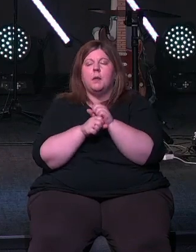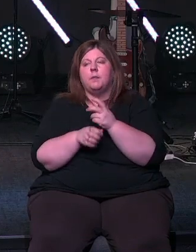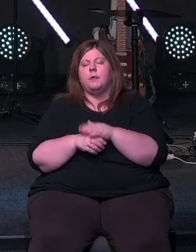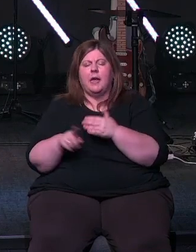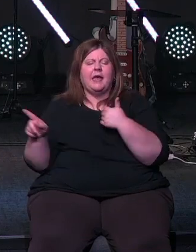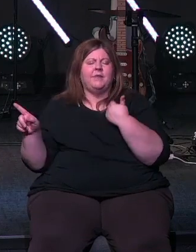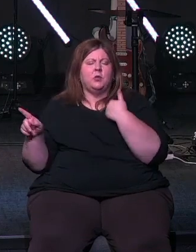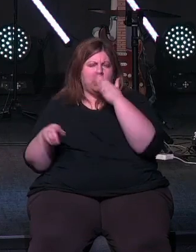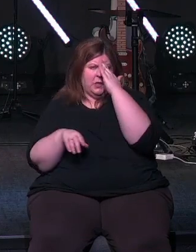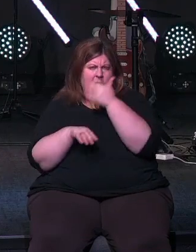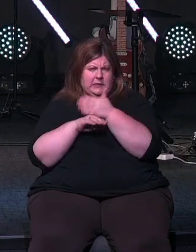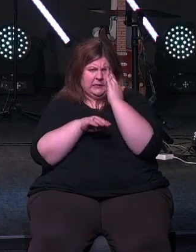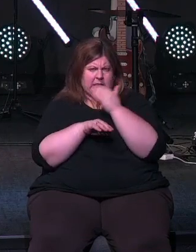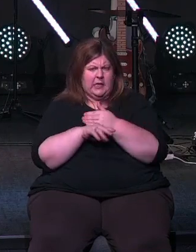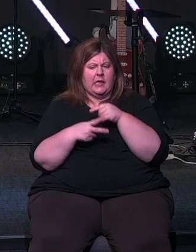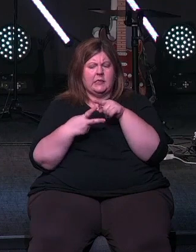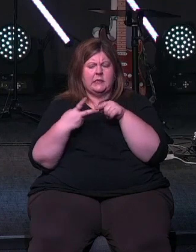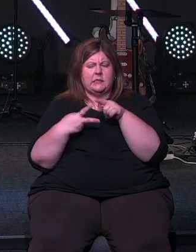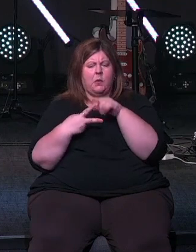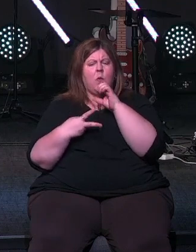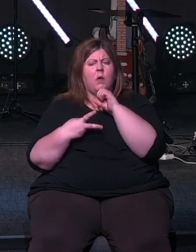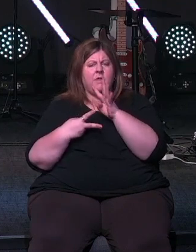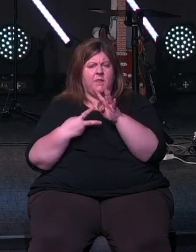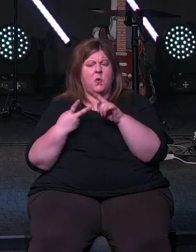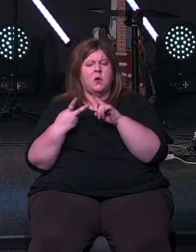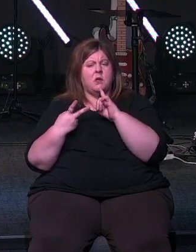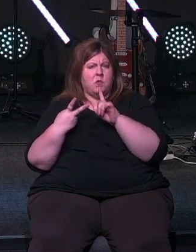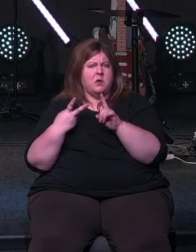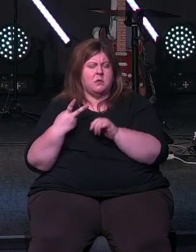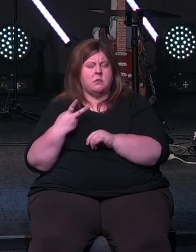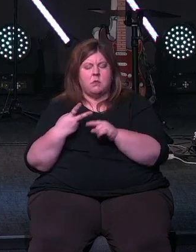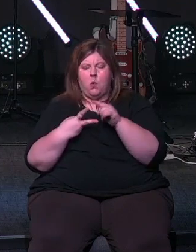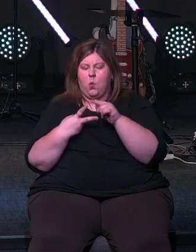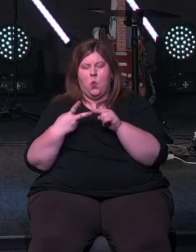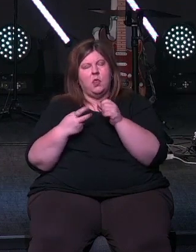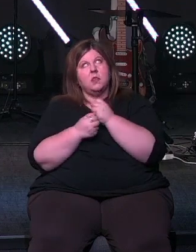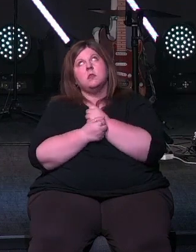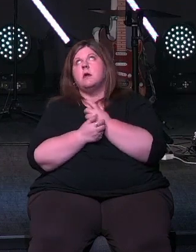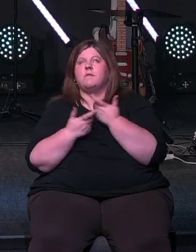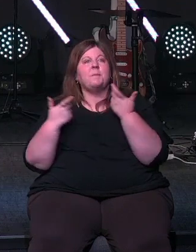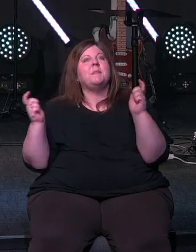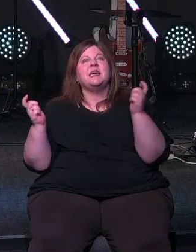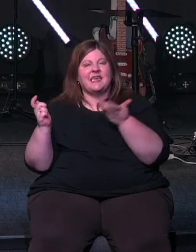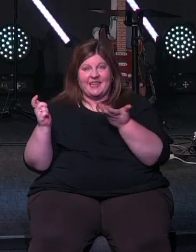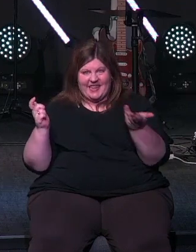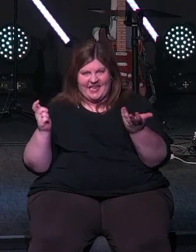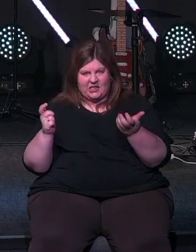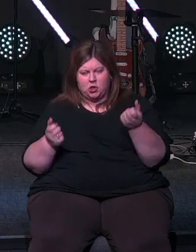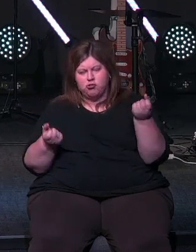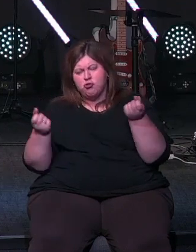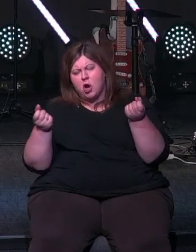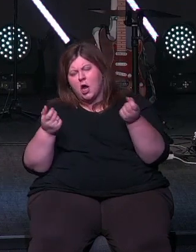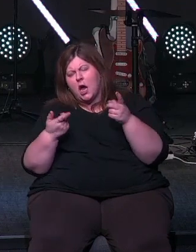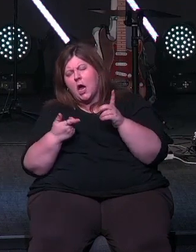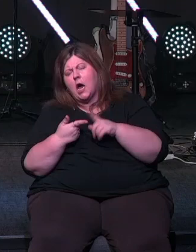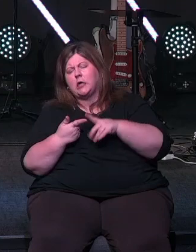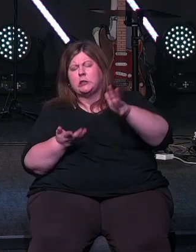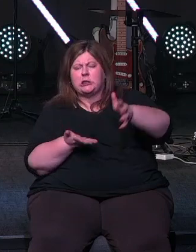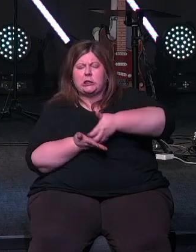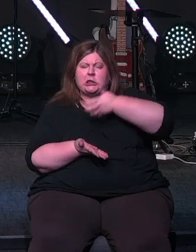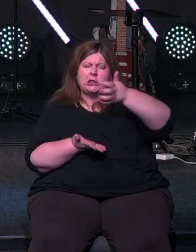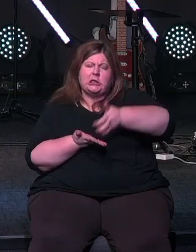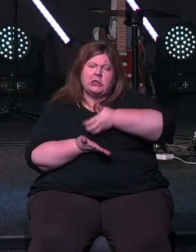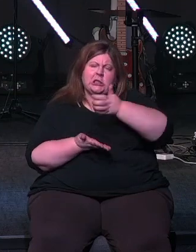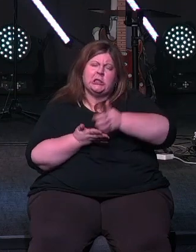young boys, 4 and 1, and they love all things big, right? All things big, so trucks, excavators, I